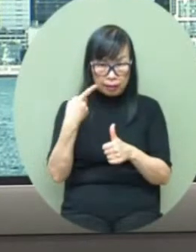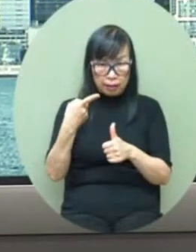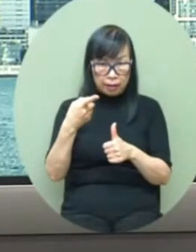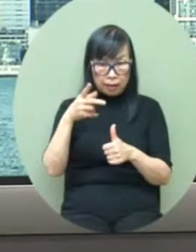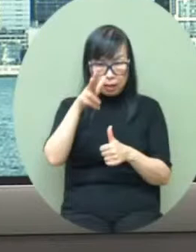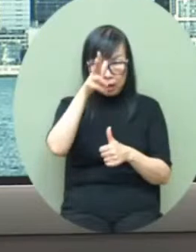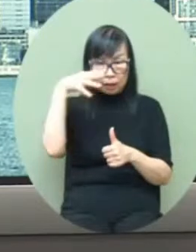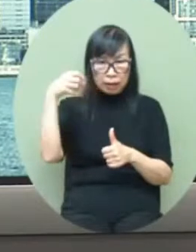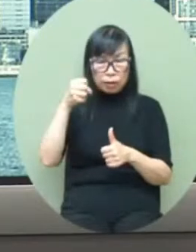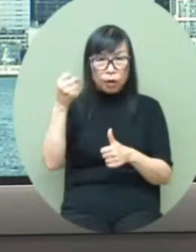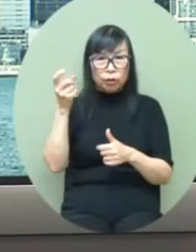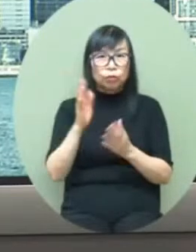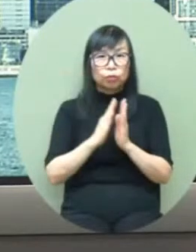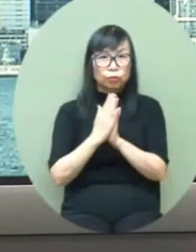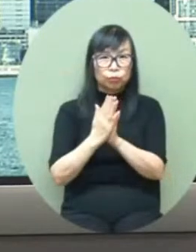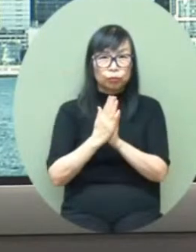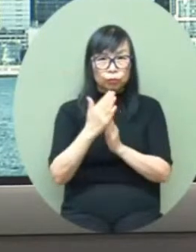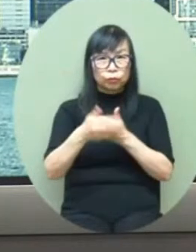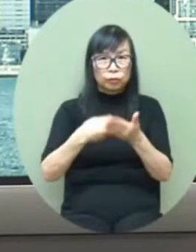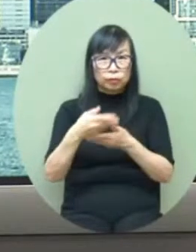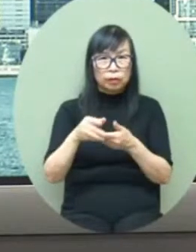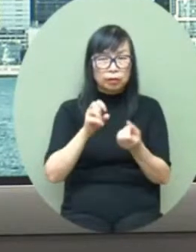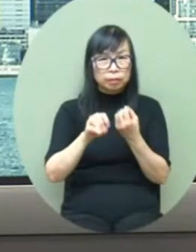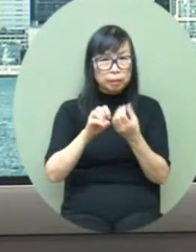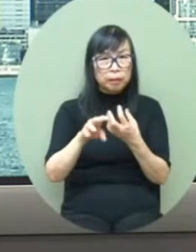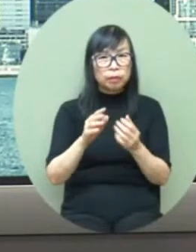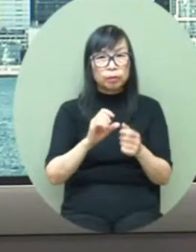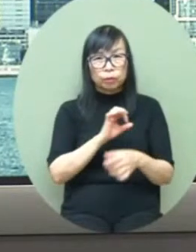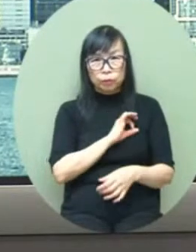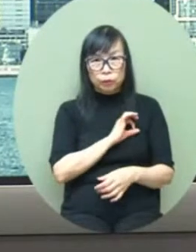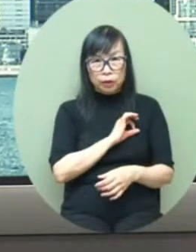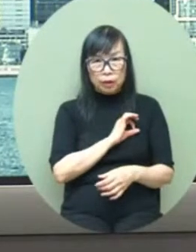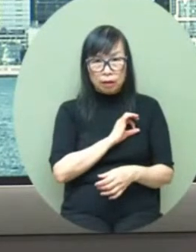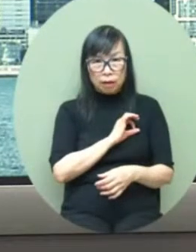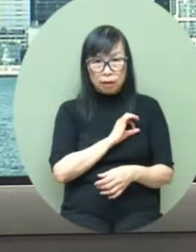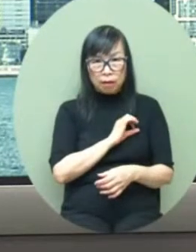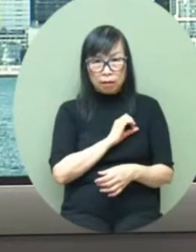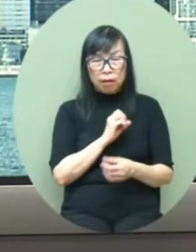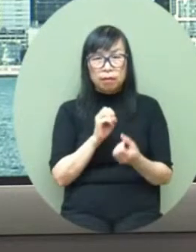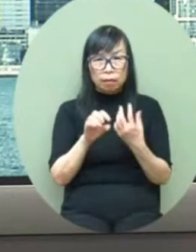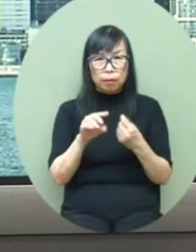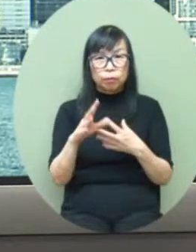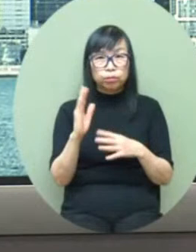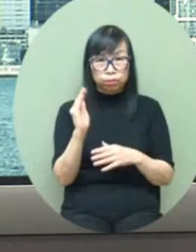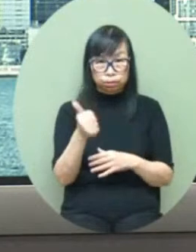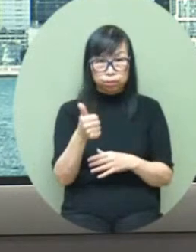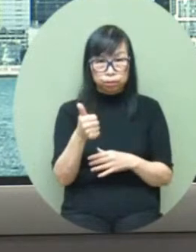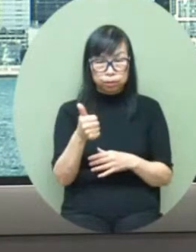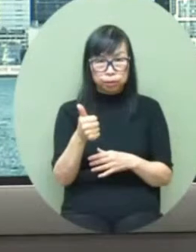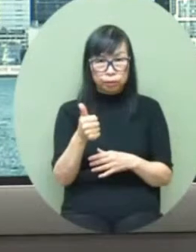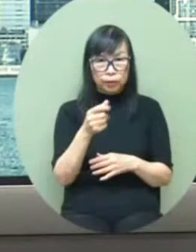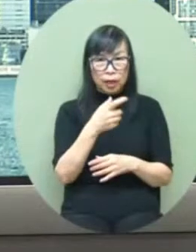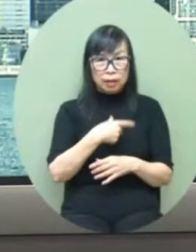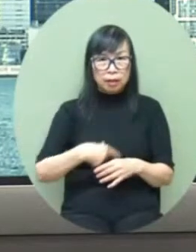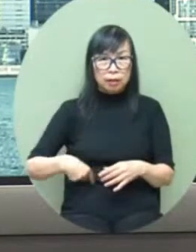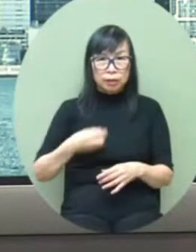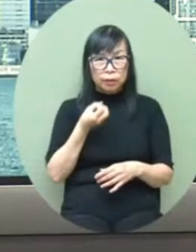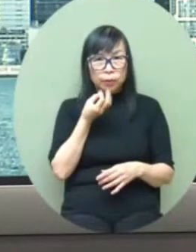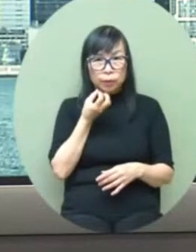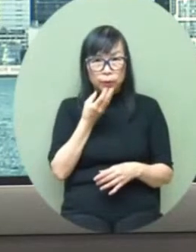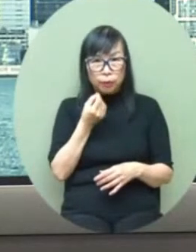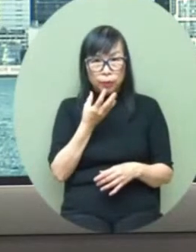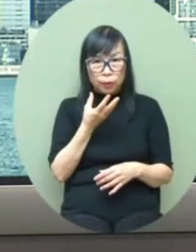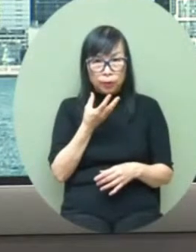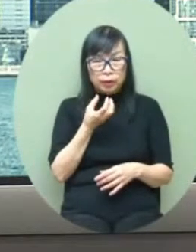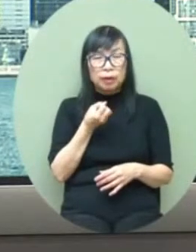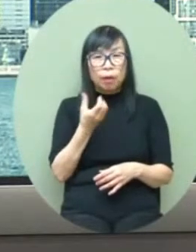attended the first Chief Executive's interactive exchange question and answer session. It was